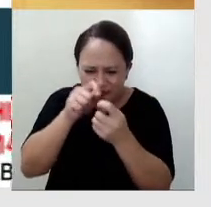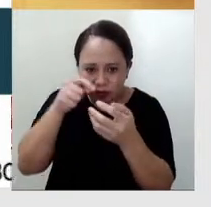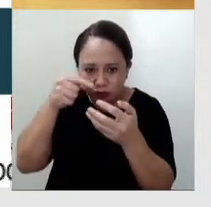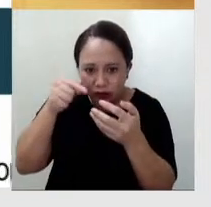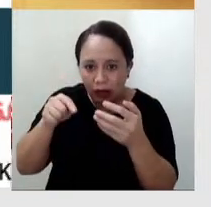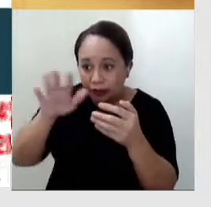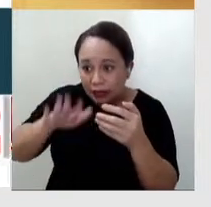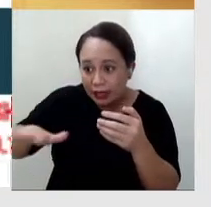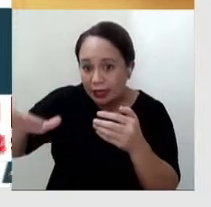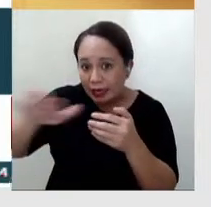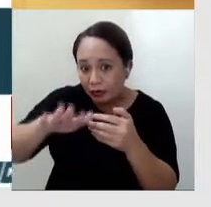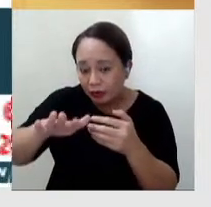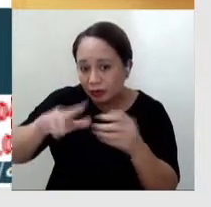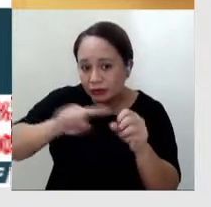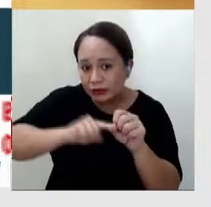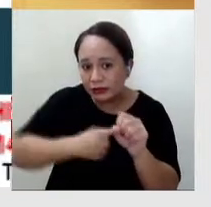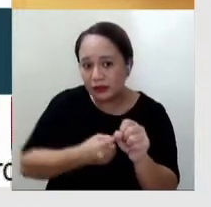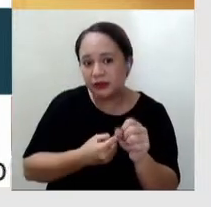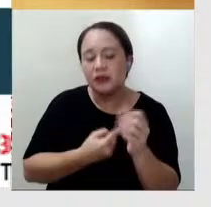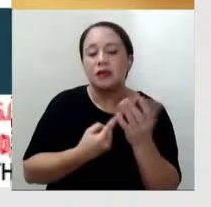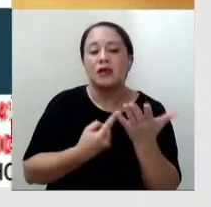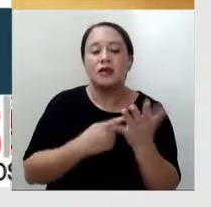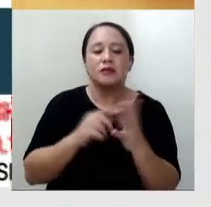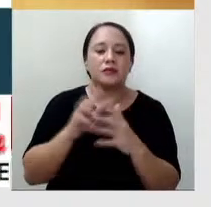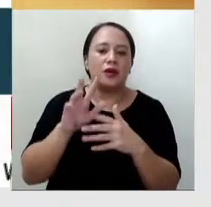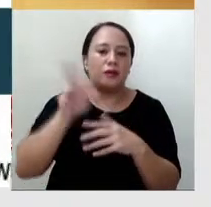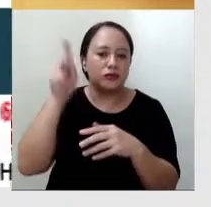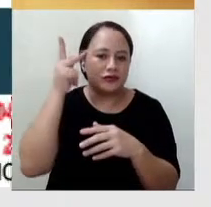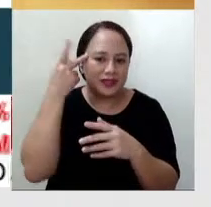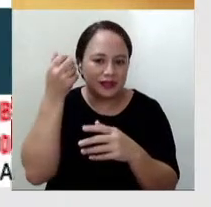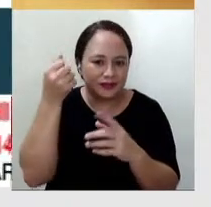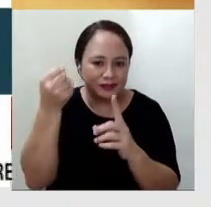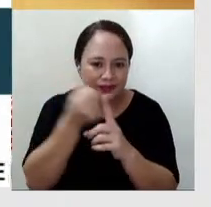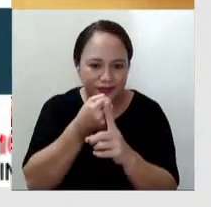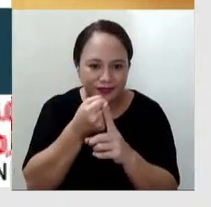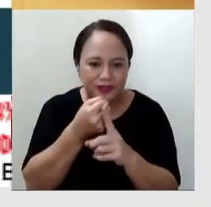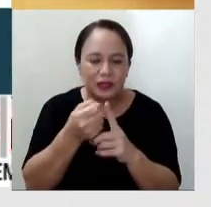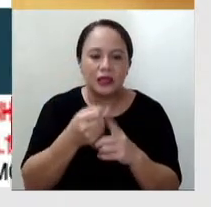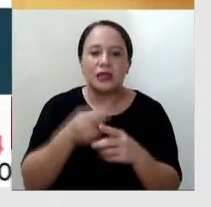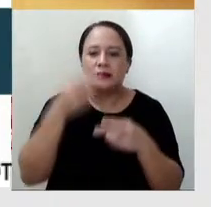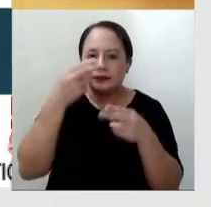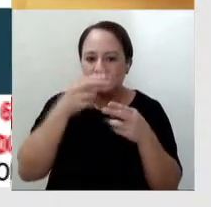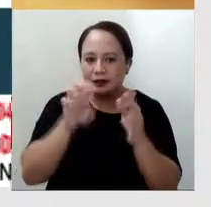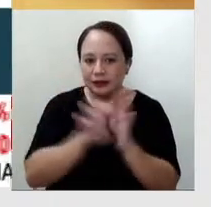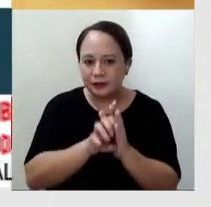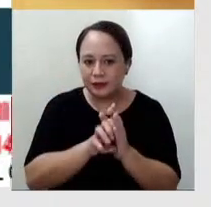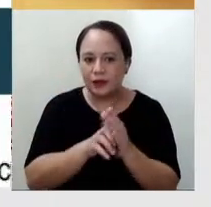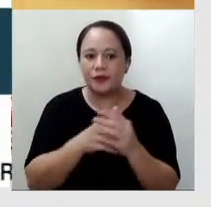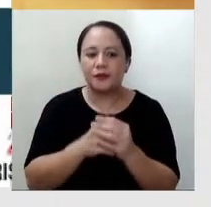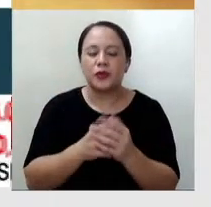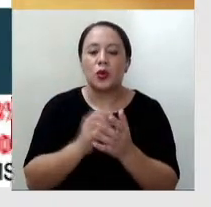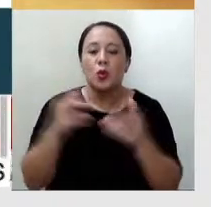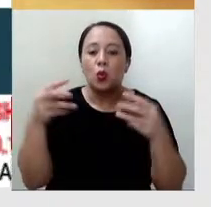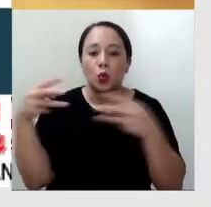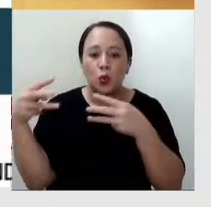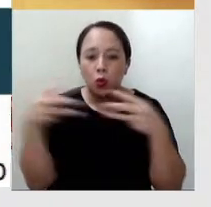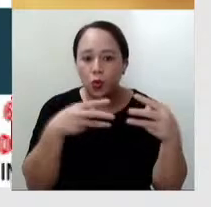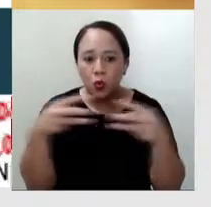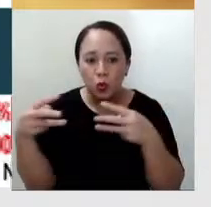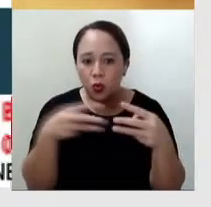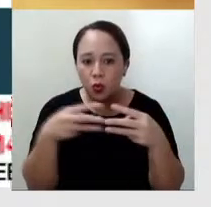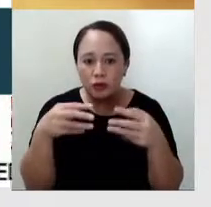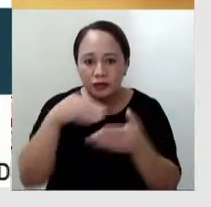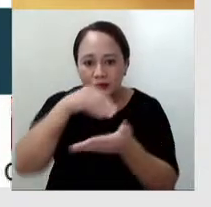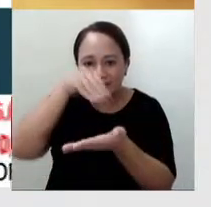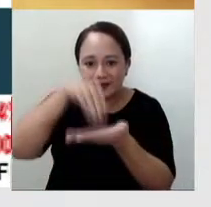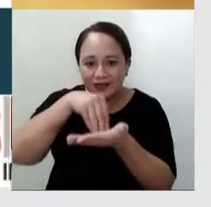of escalating state-driven political violence, and namely the war on the poor of the